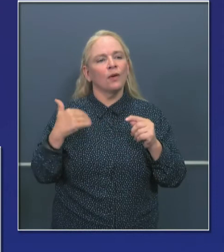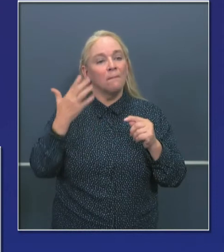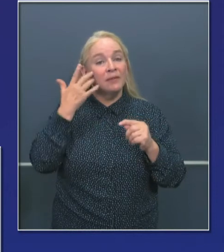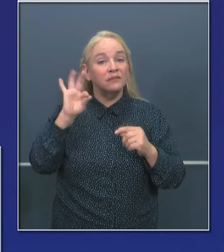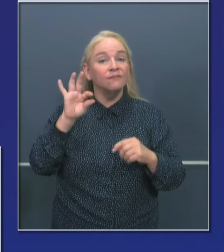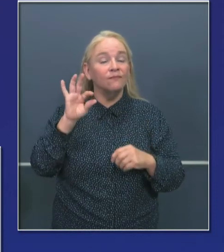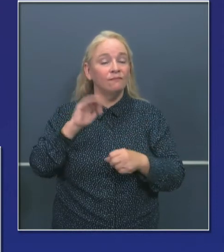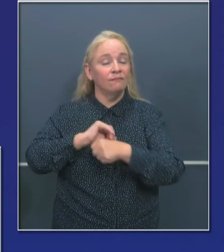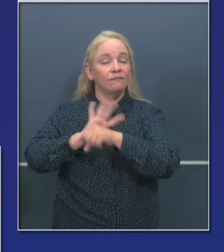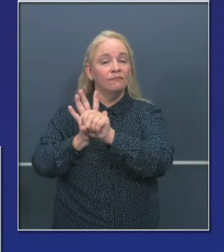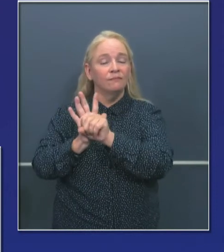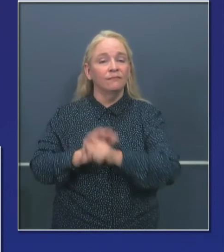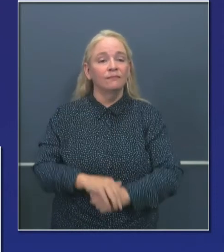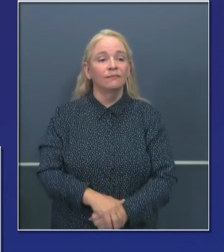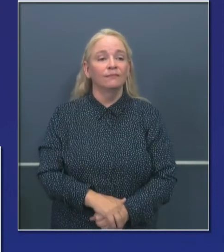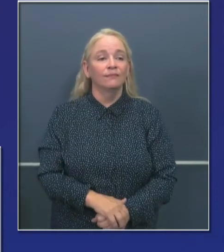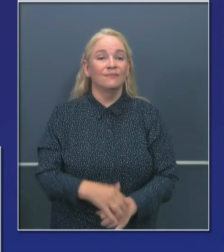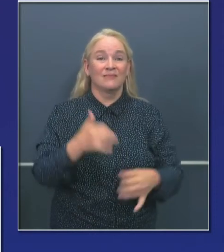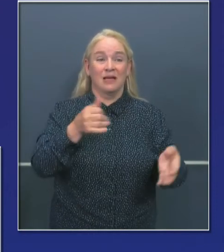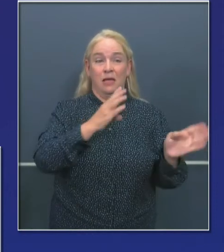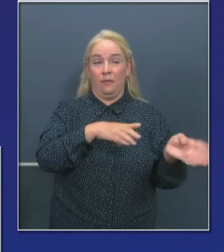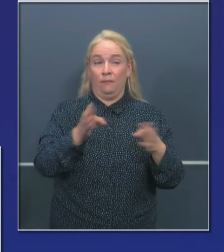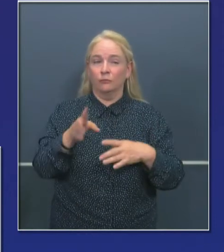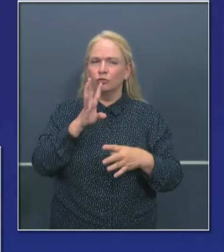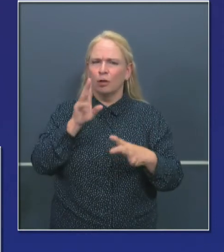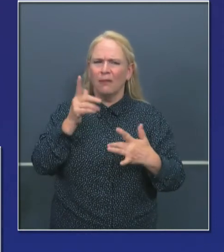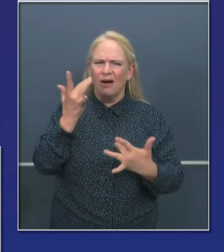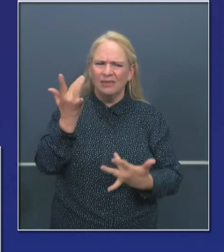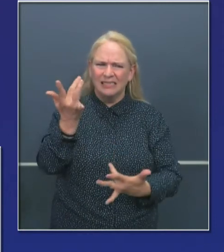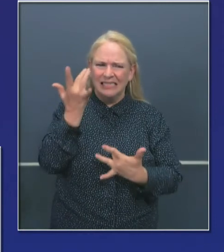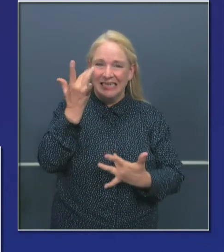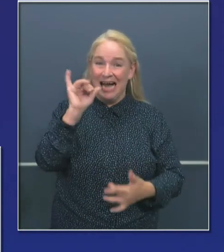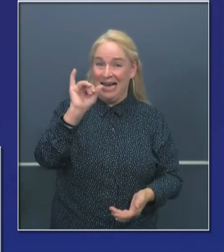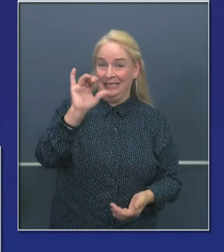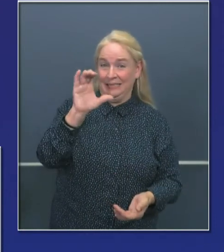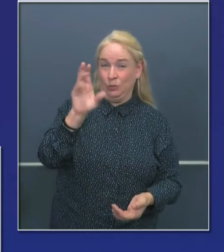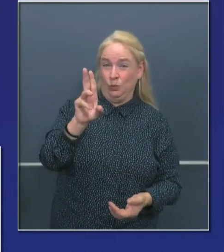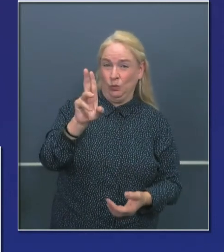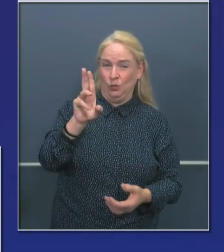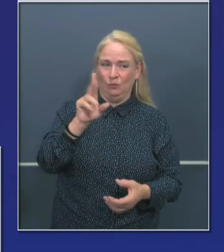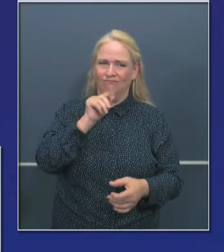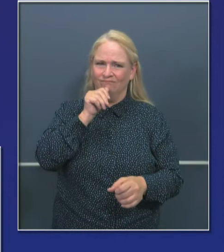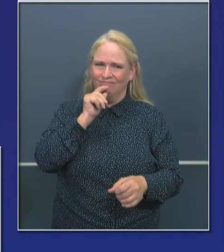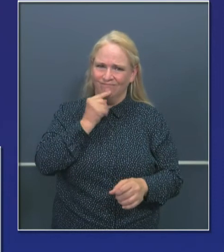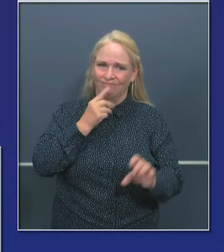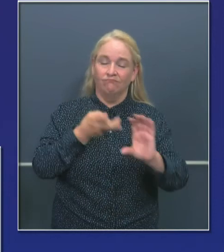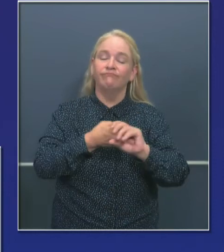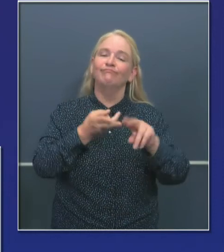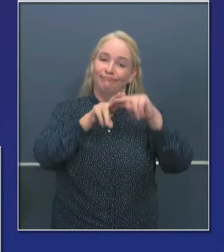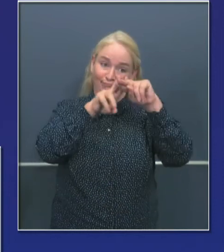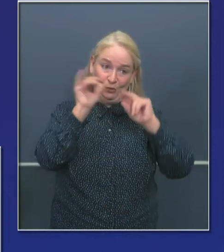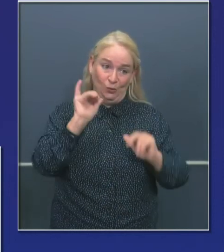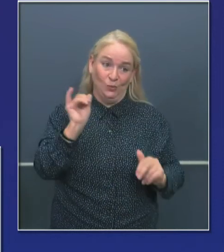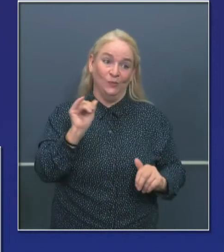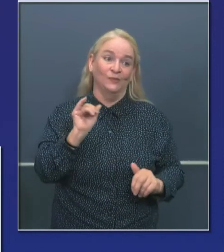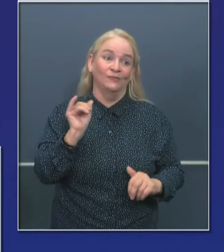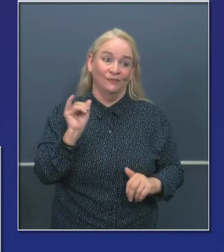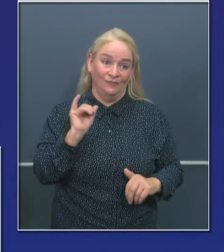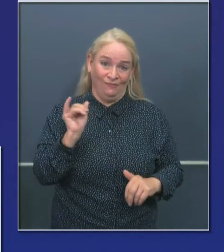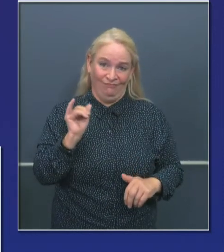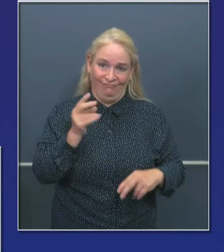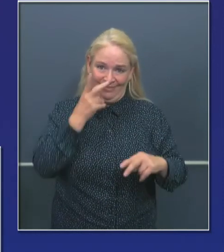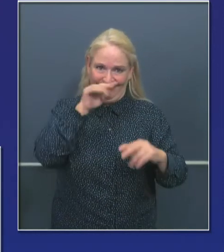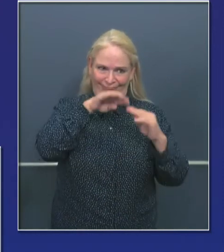week. ICUs are up some 49% in the last 2 weeks. You can see,